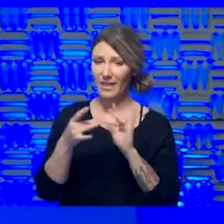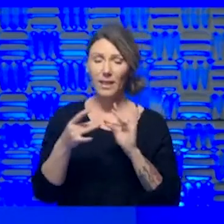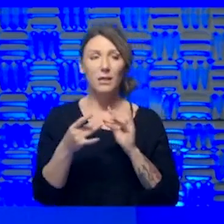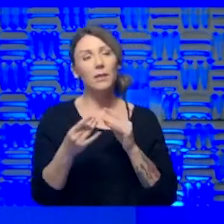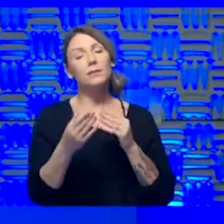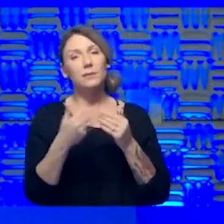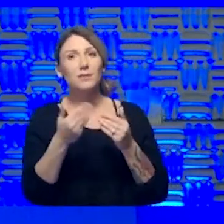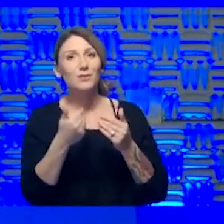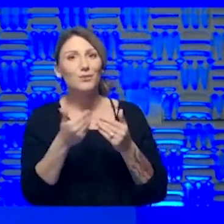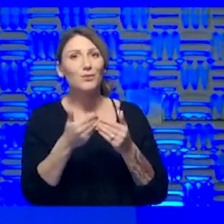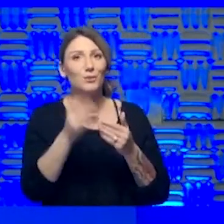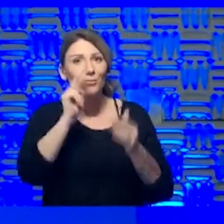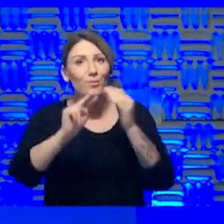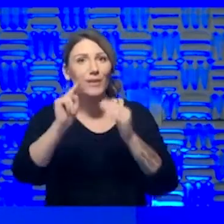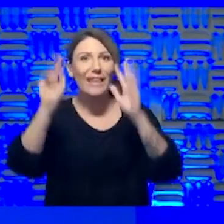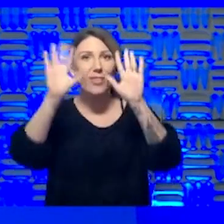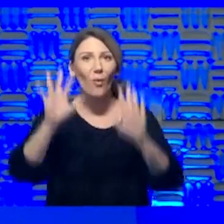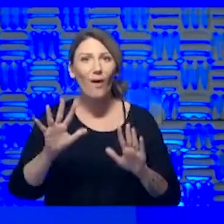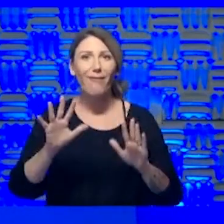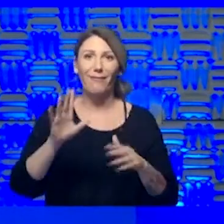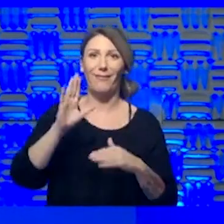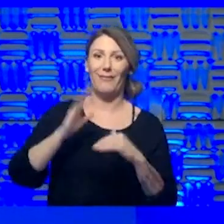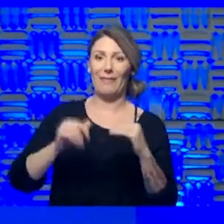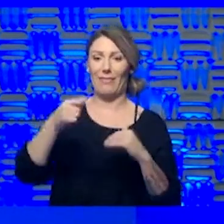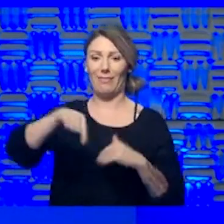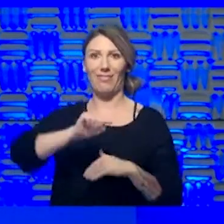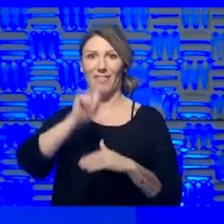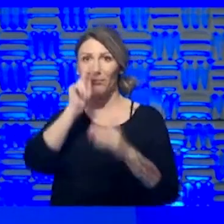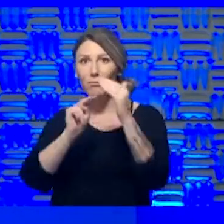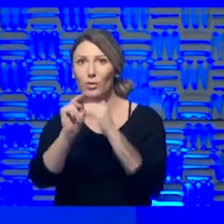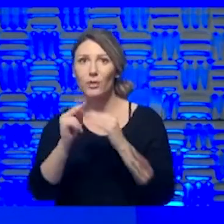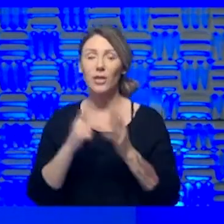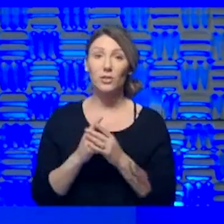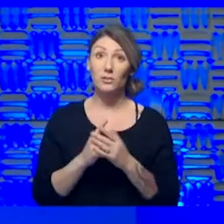than on these projections. And that's kind of the main takeaway from